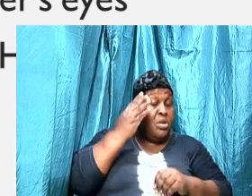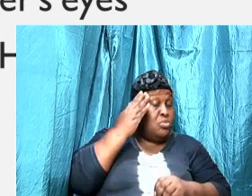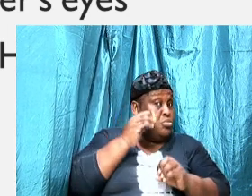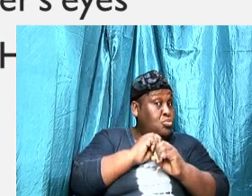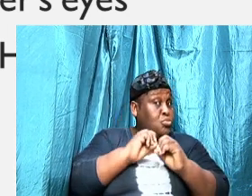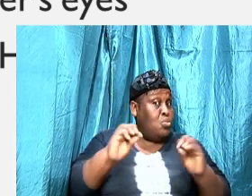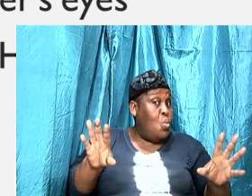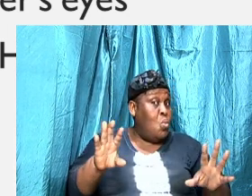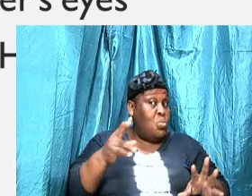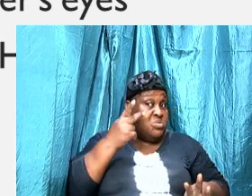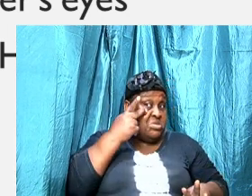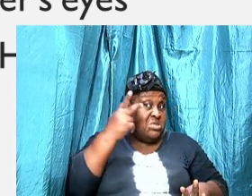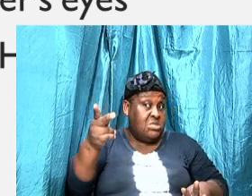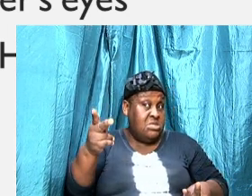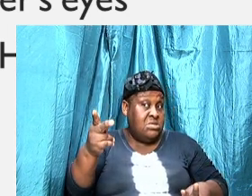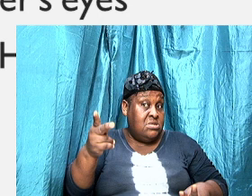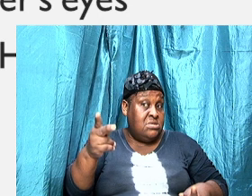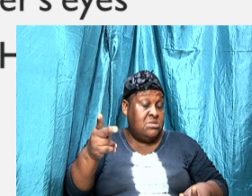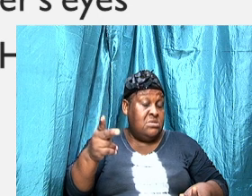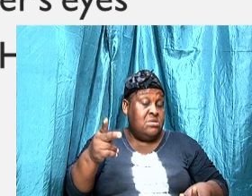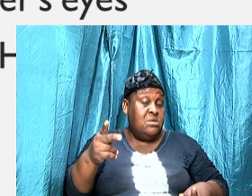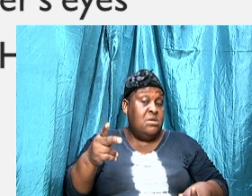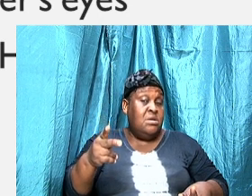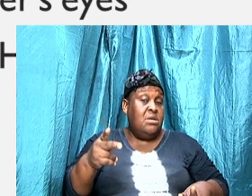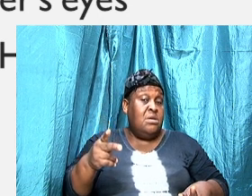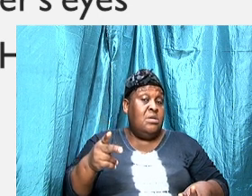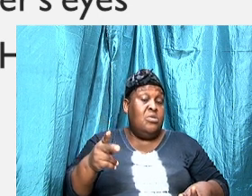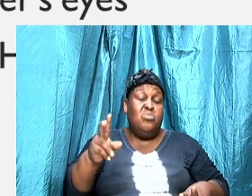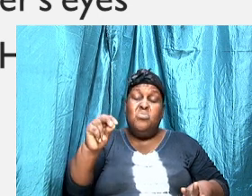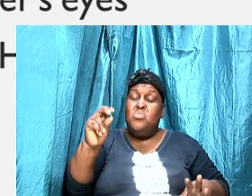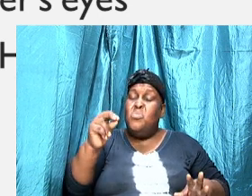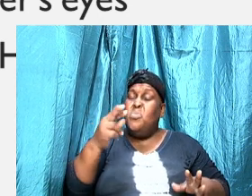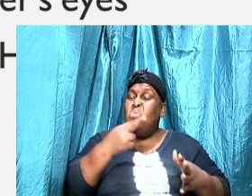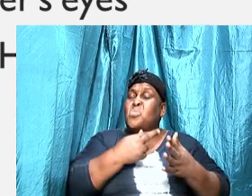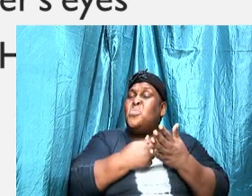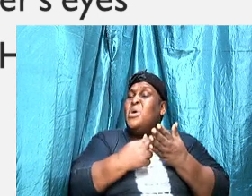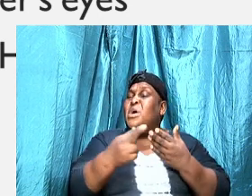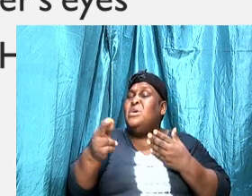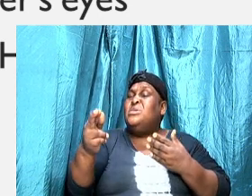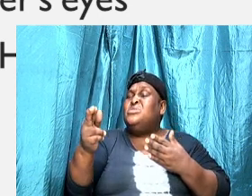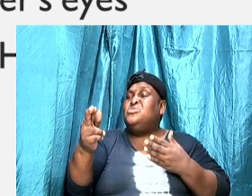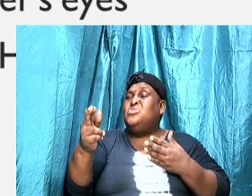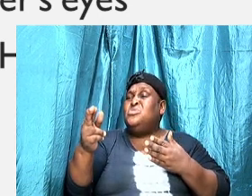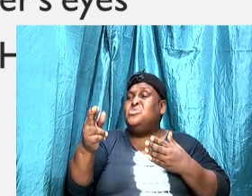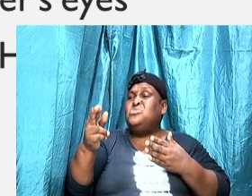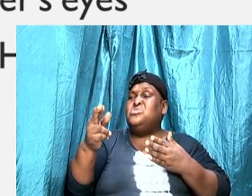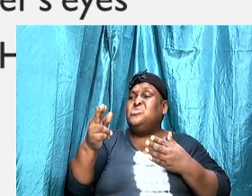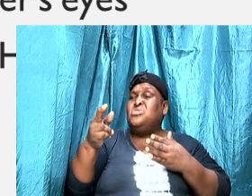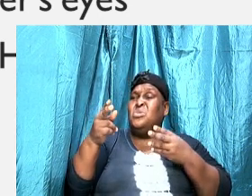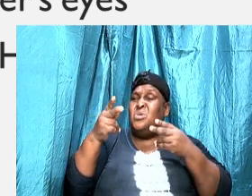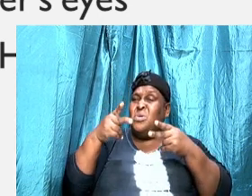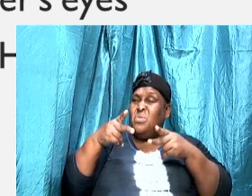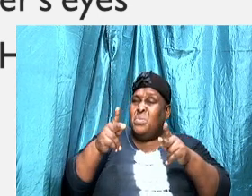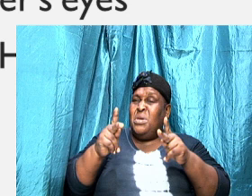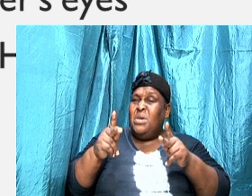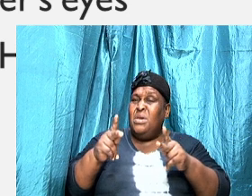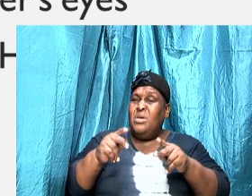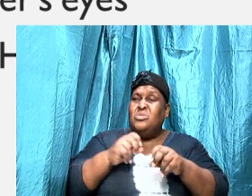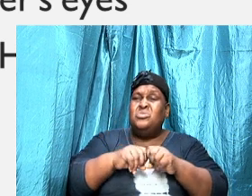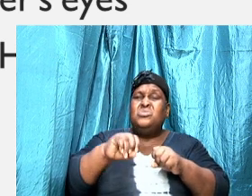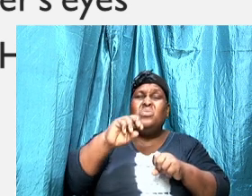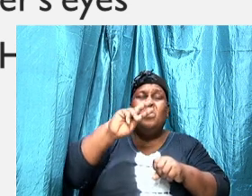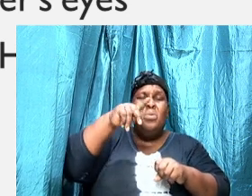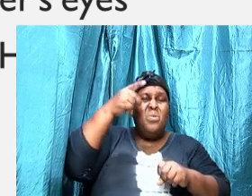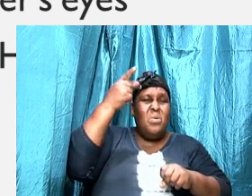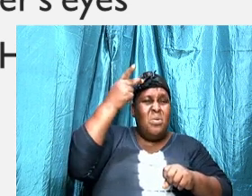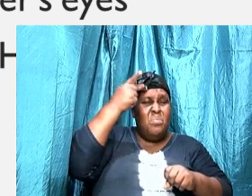and there is no righteous indignance when it comes to them. And so Paul, you know, point out these people as